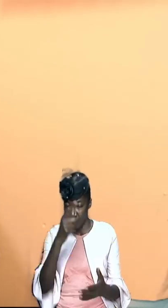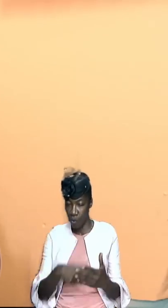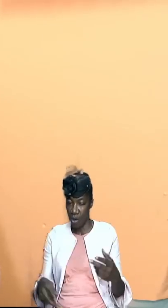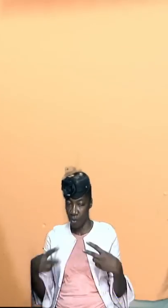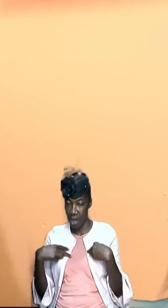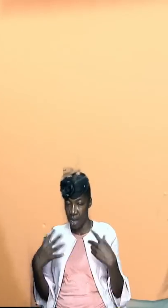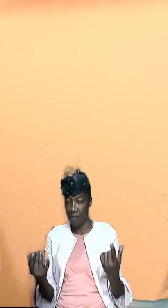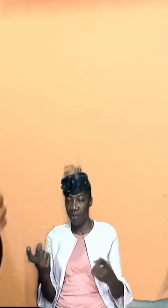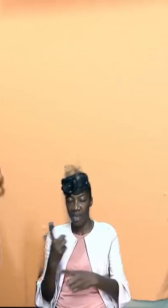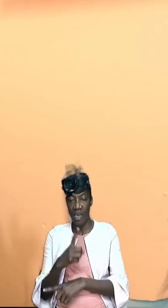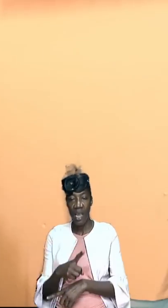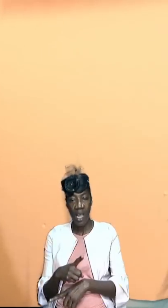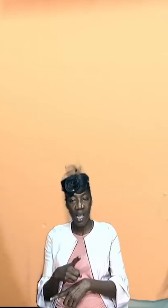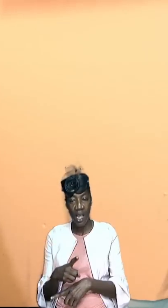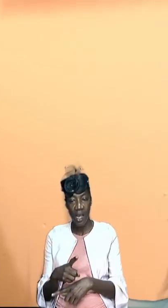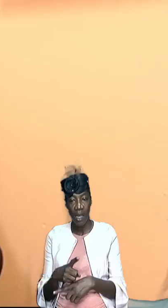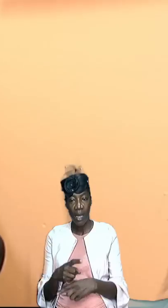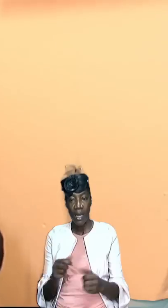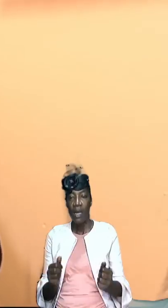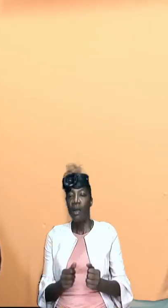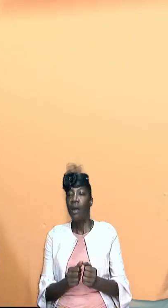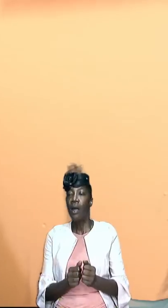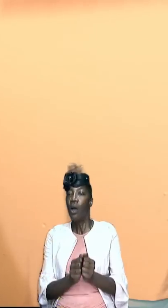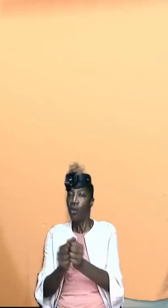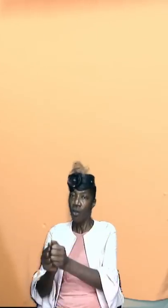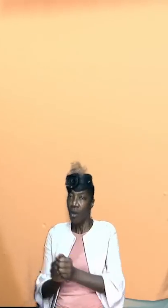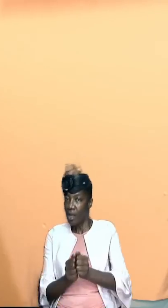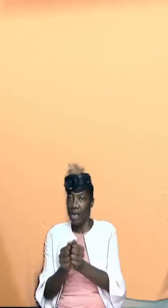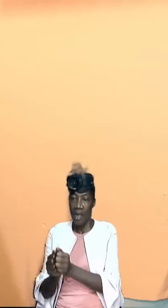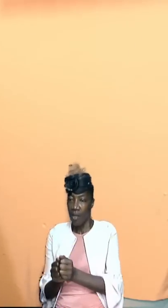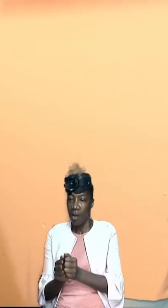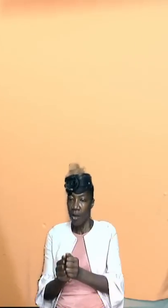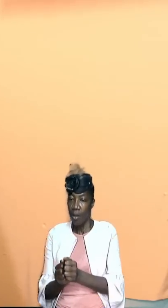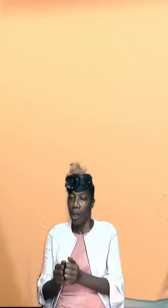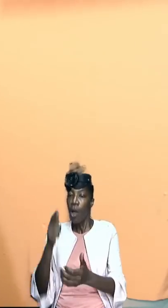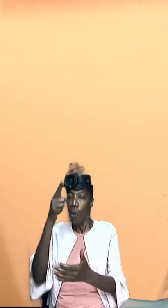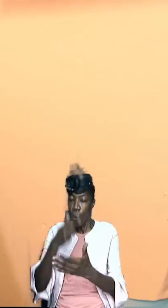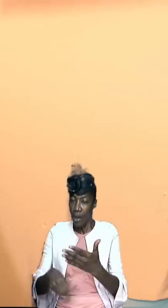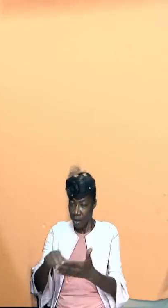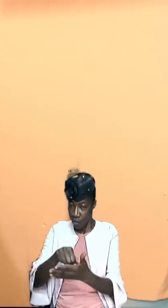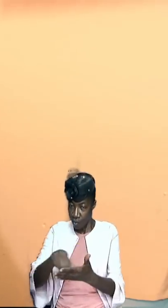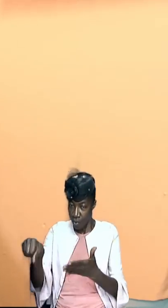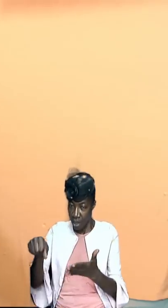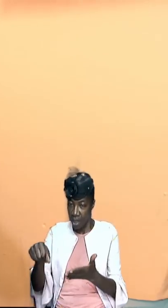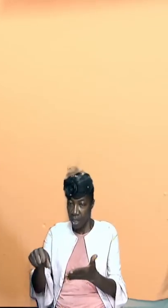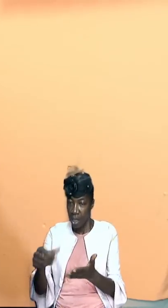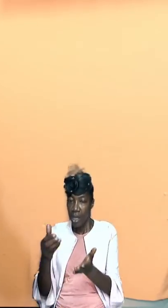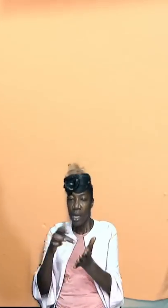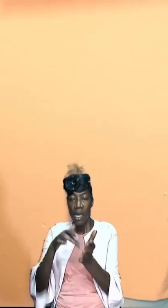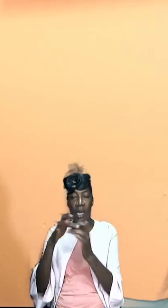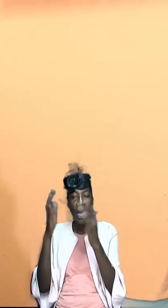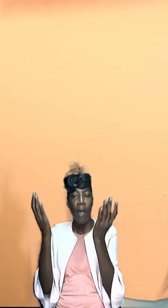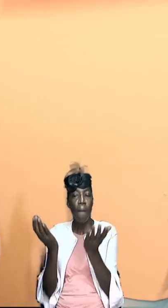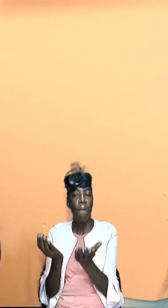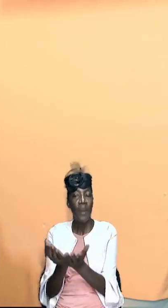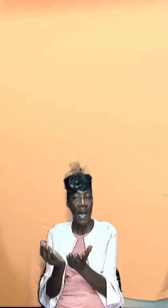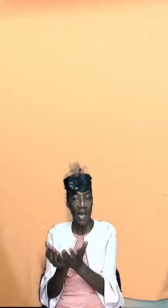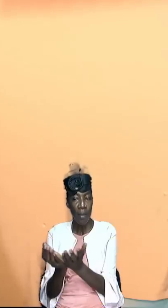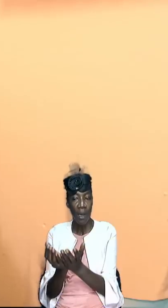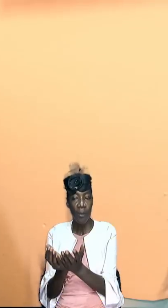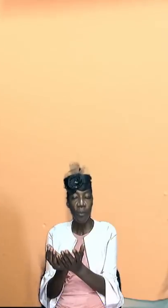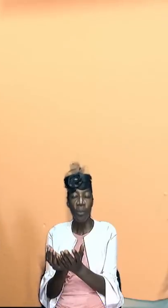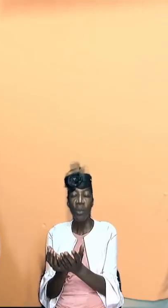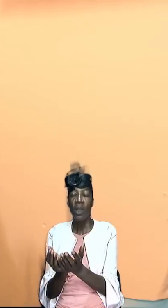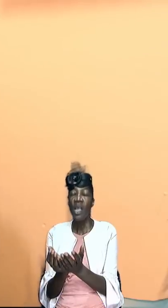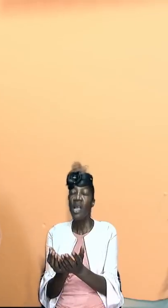have today corroborates and goes right back to what is written in scriptures, which is one of the objectives